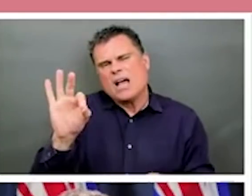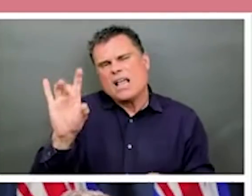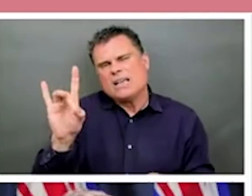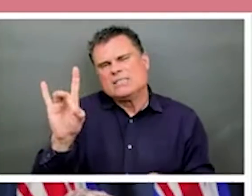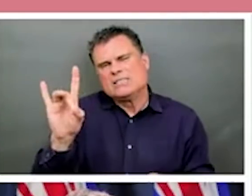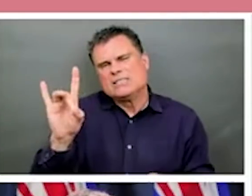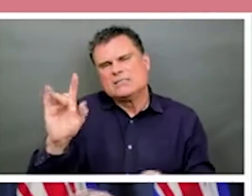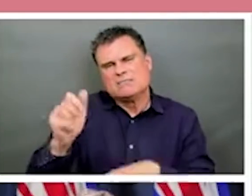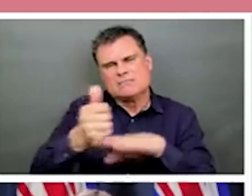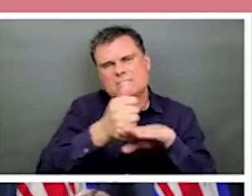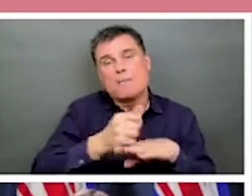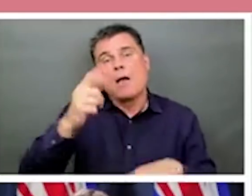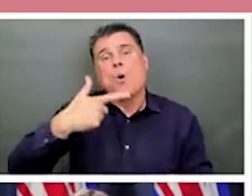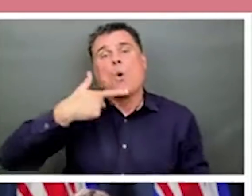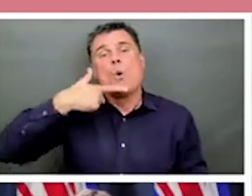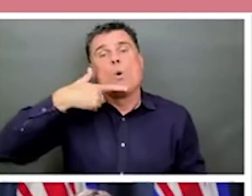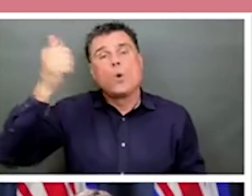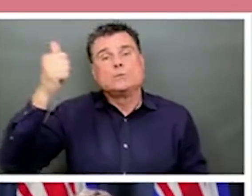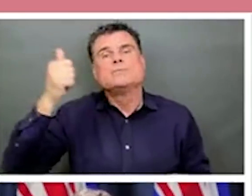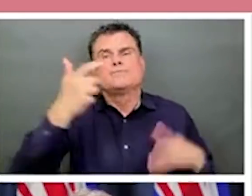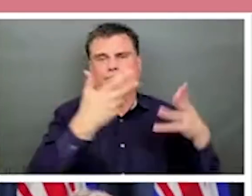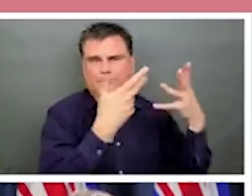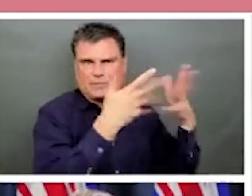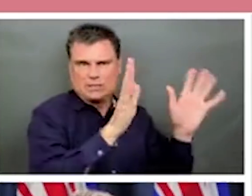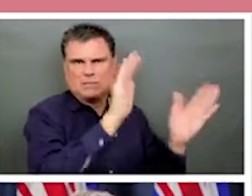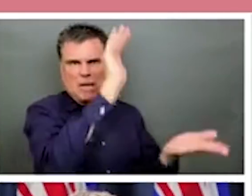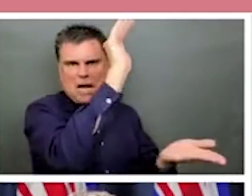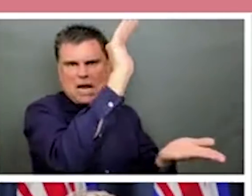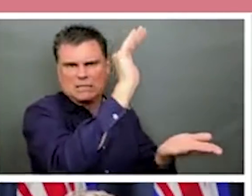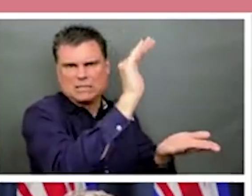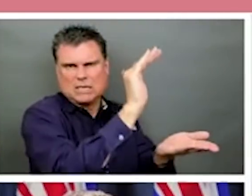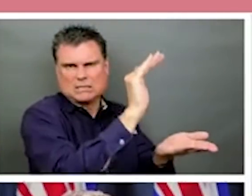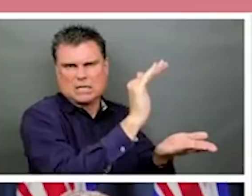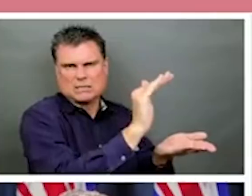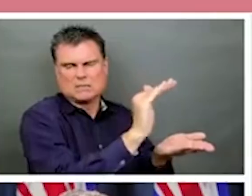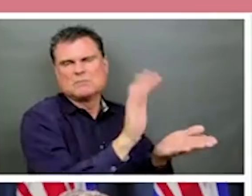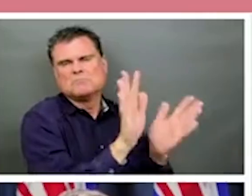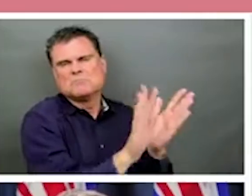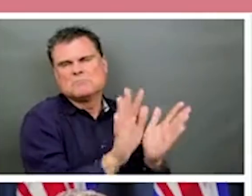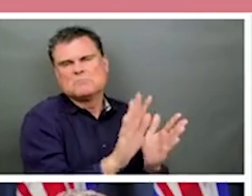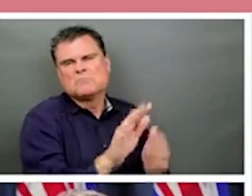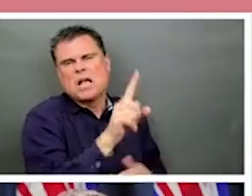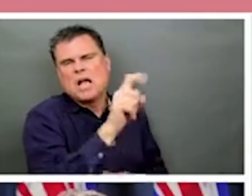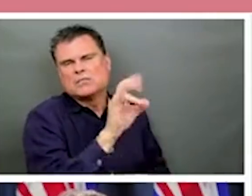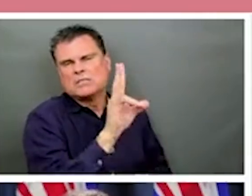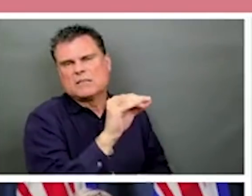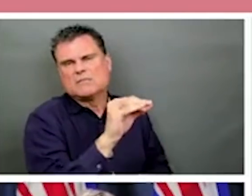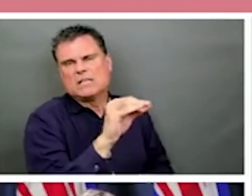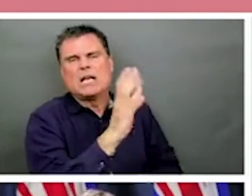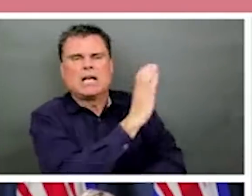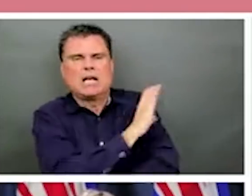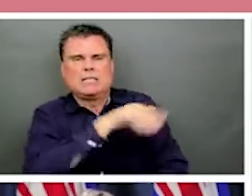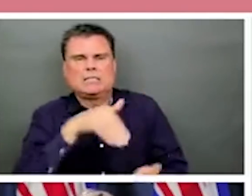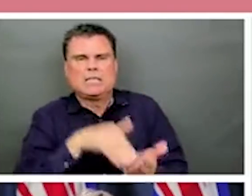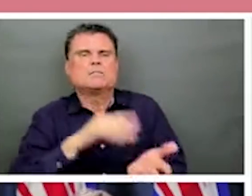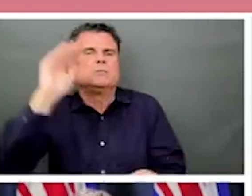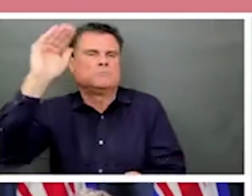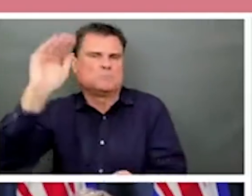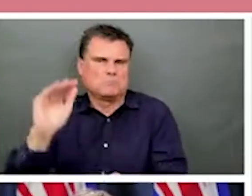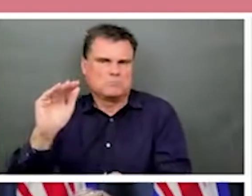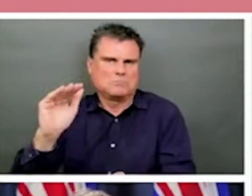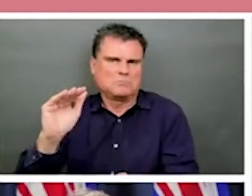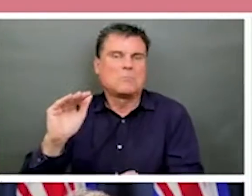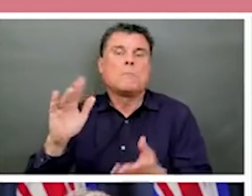through, but in the range of 170 clinics around the province. And we will continue to schedule them through our 5 call